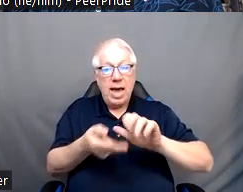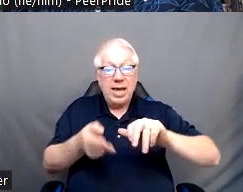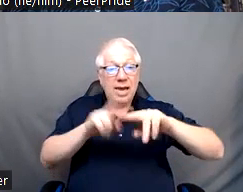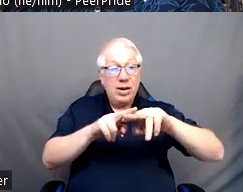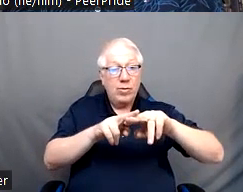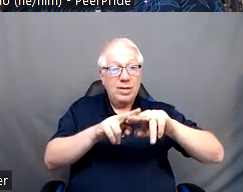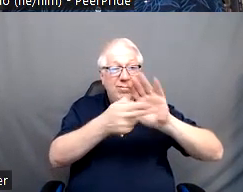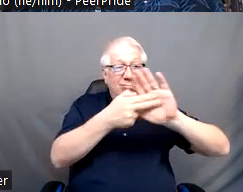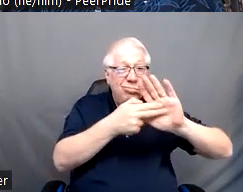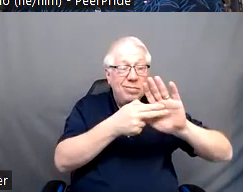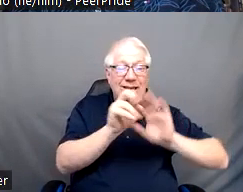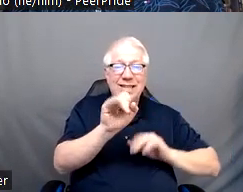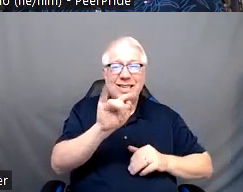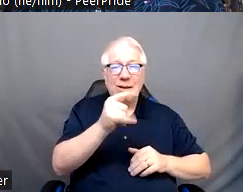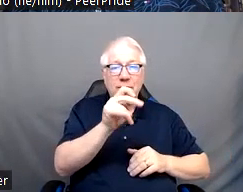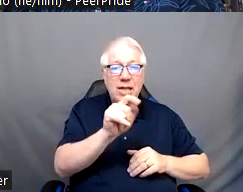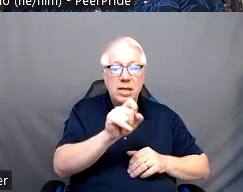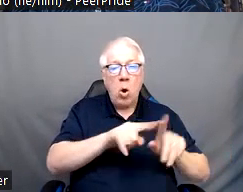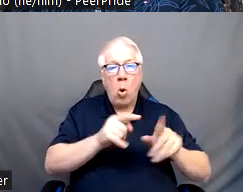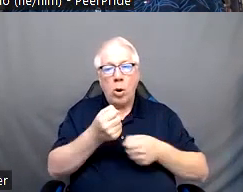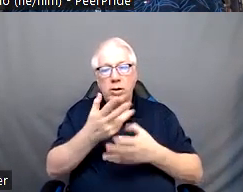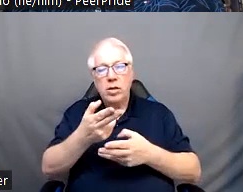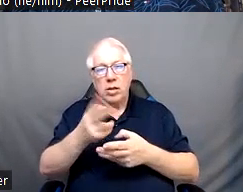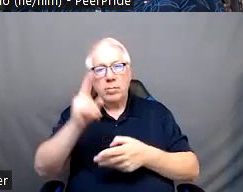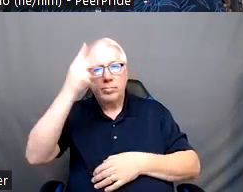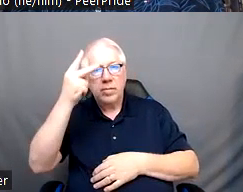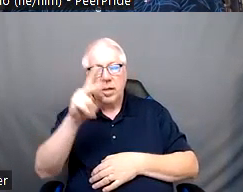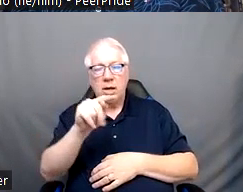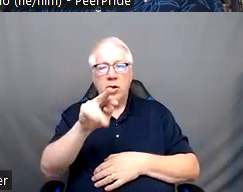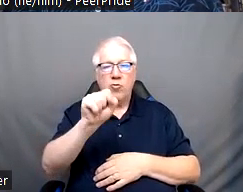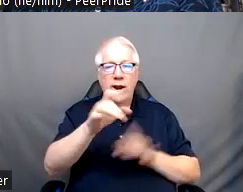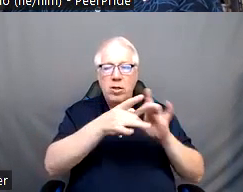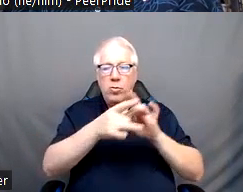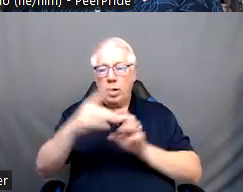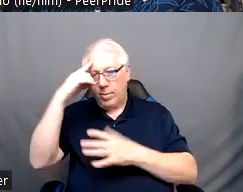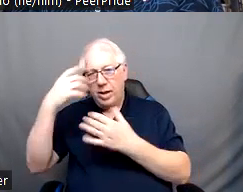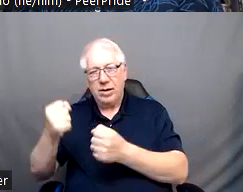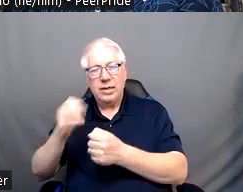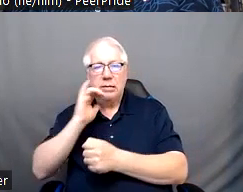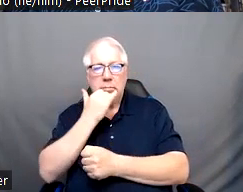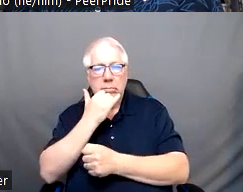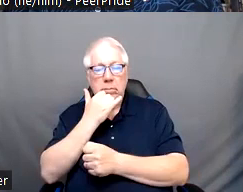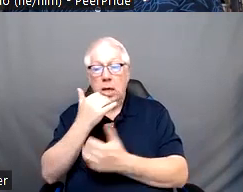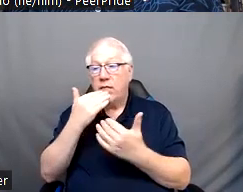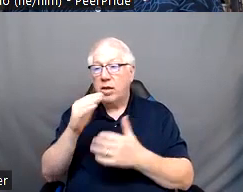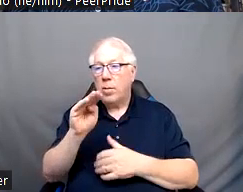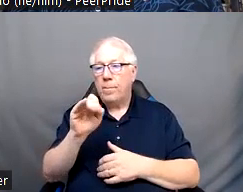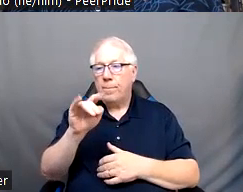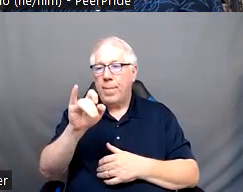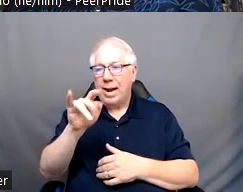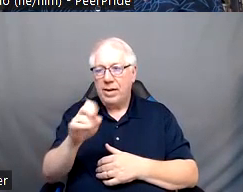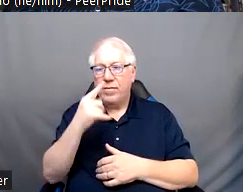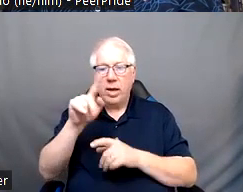contribute to the misunderstanding that being trans equates to having a mental illness. Thank you, Madeline, for that question and for